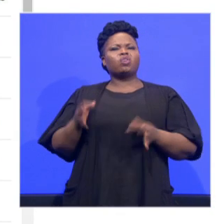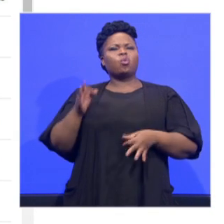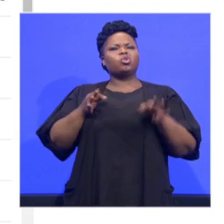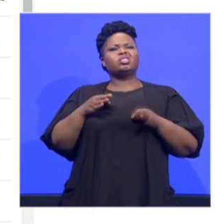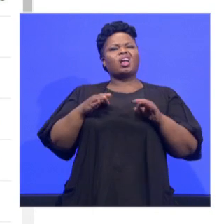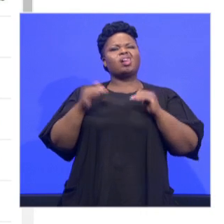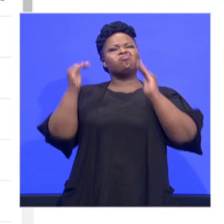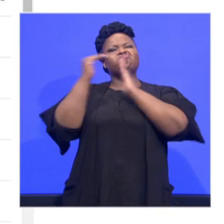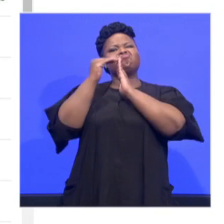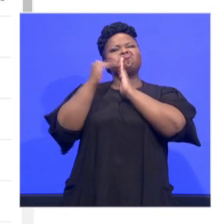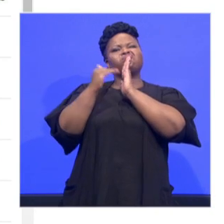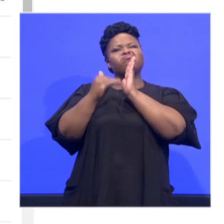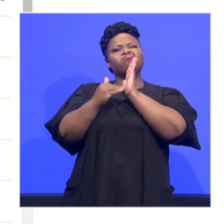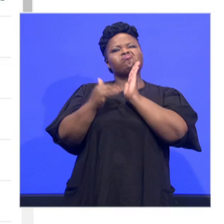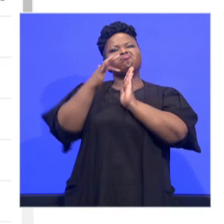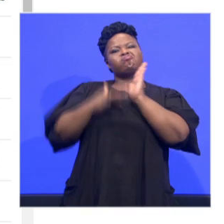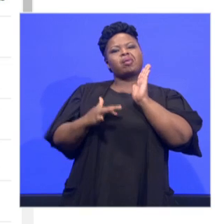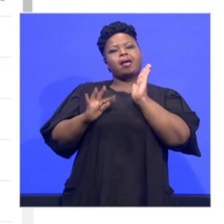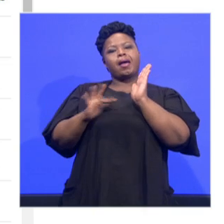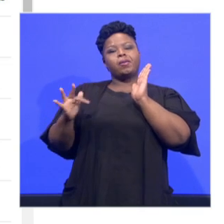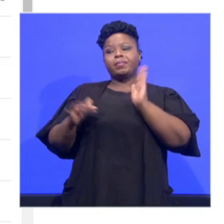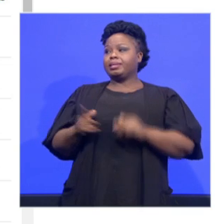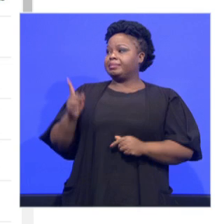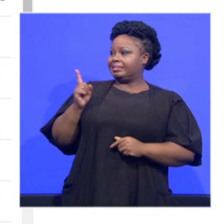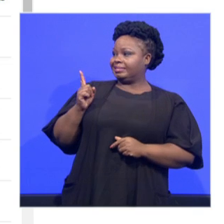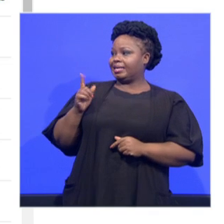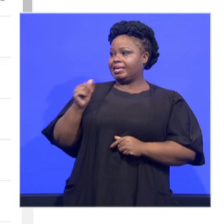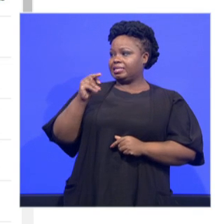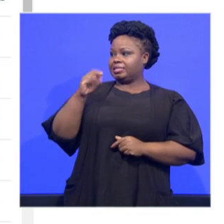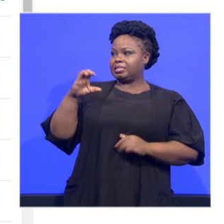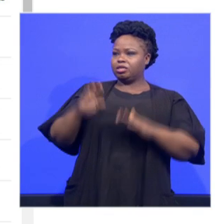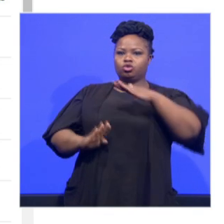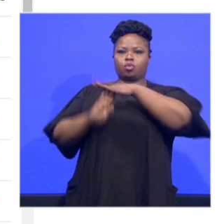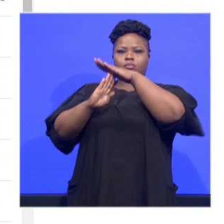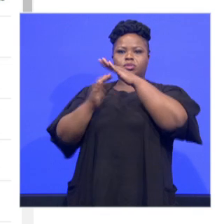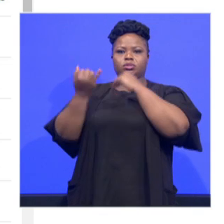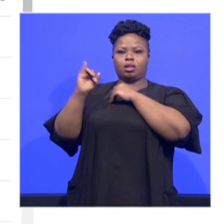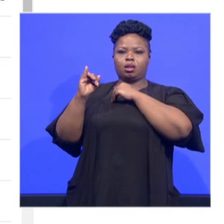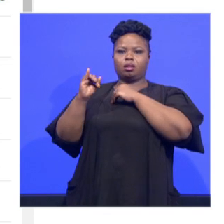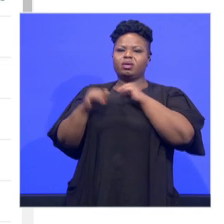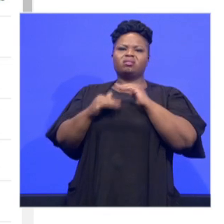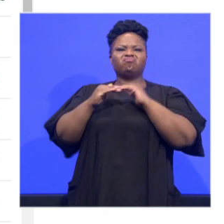the moment. As you can see, the ANC is still sitting at the top there with just under